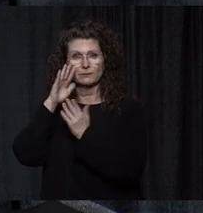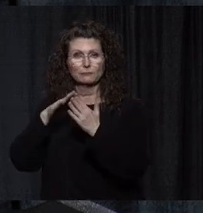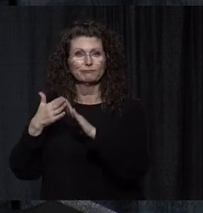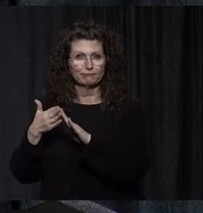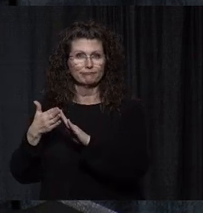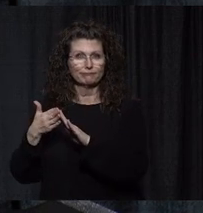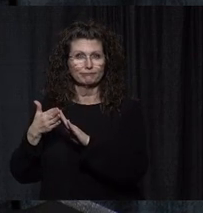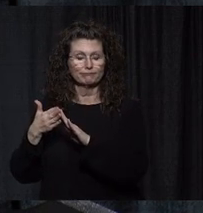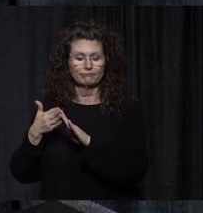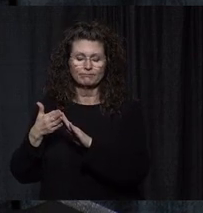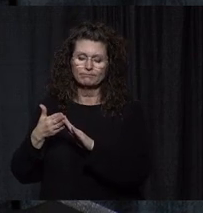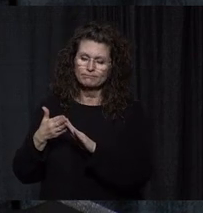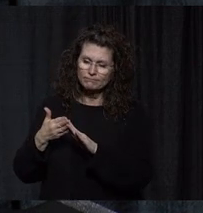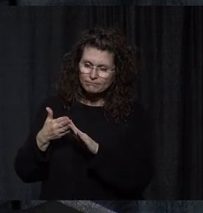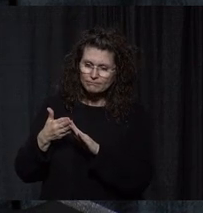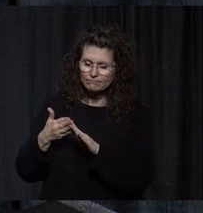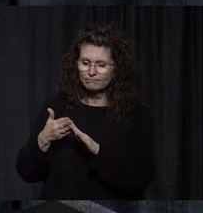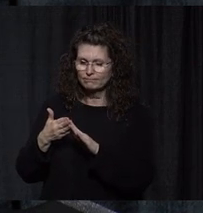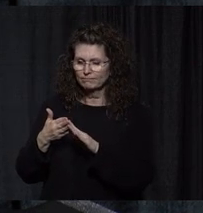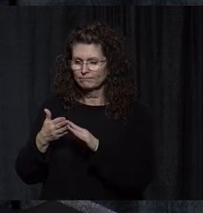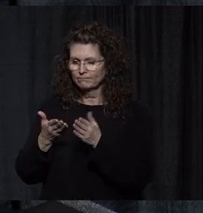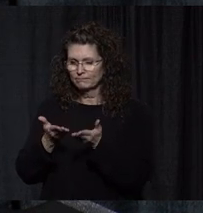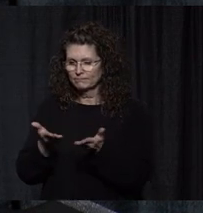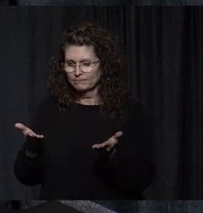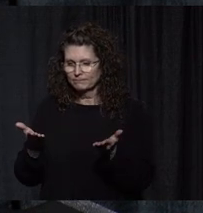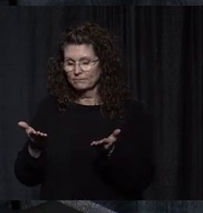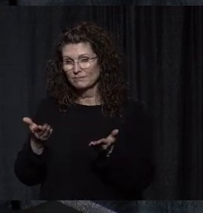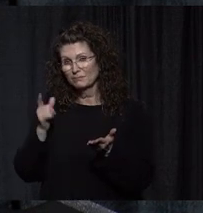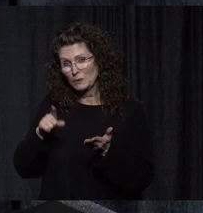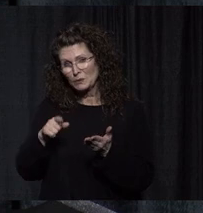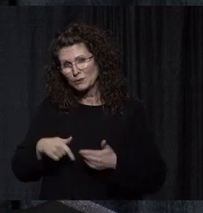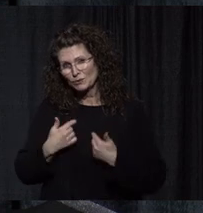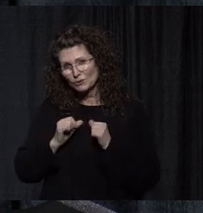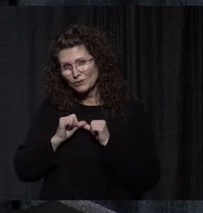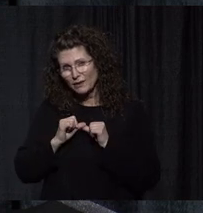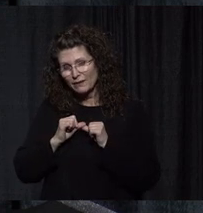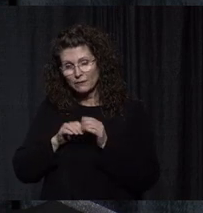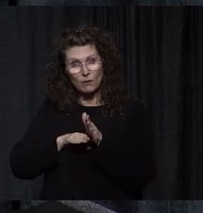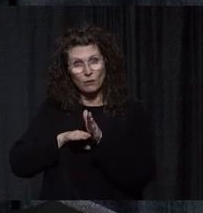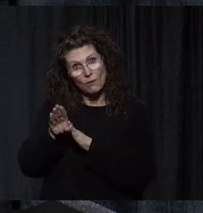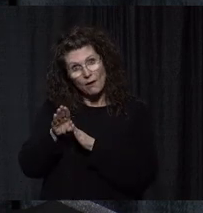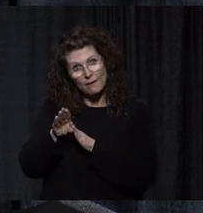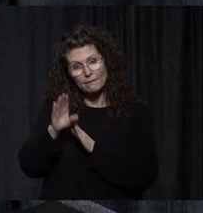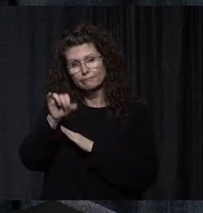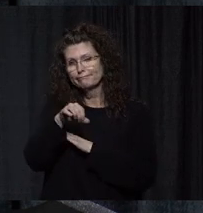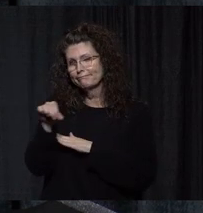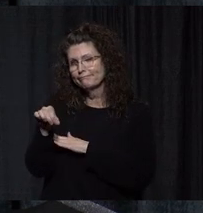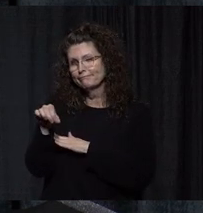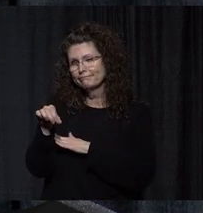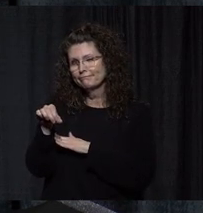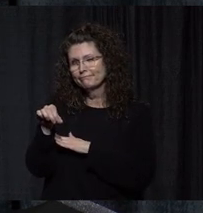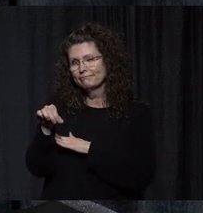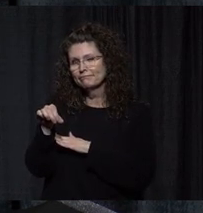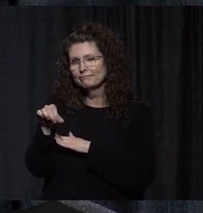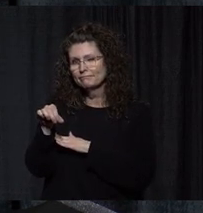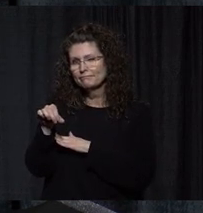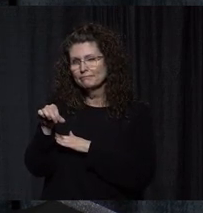and whether or not folks are meant to survive and thrive in them or not.